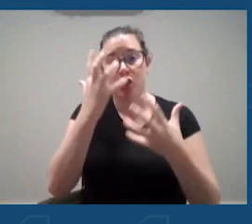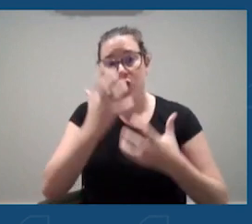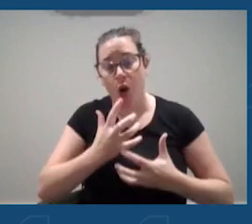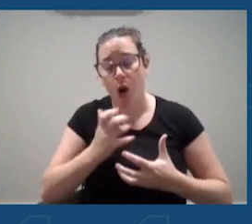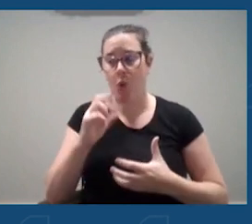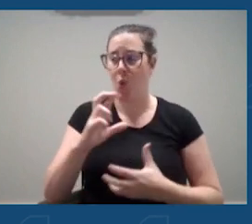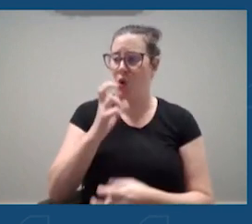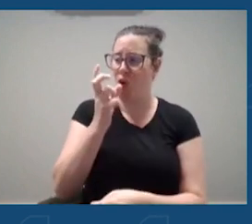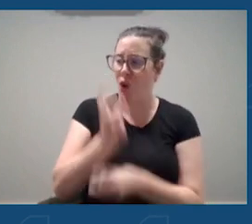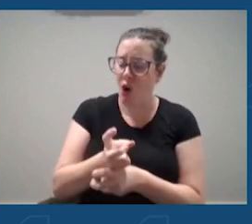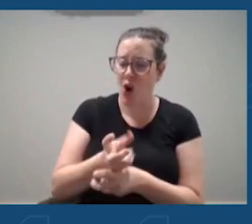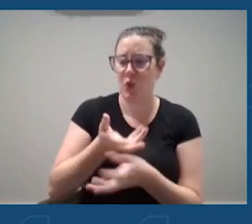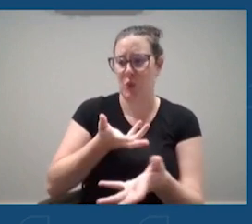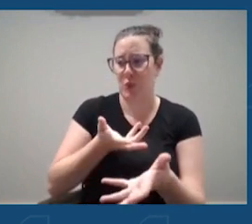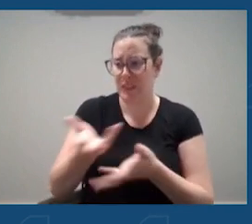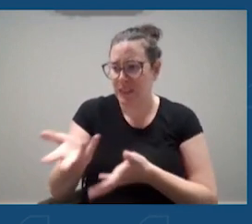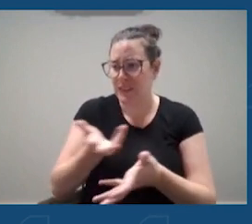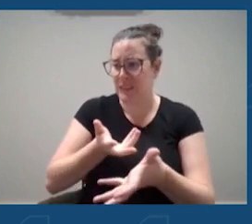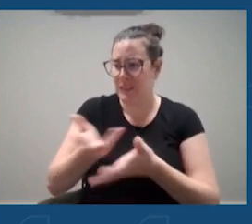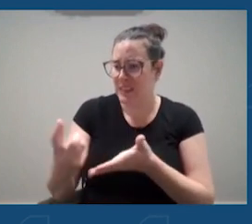the conversation might be.